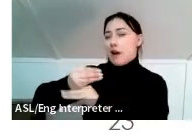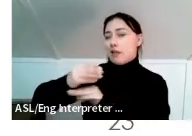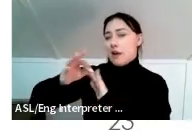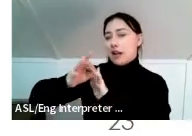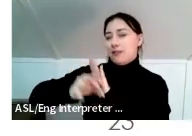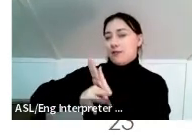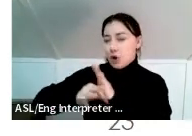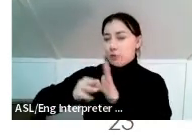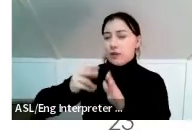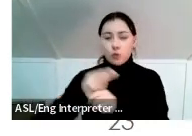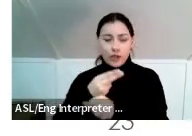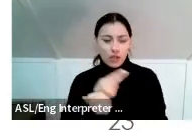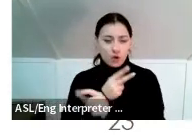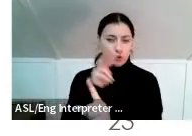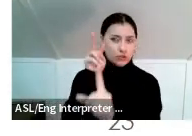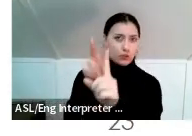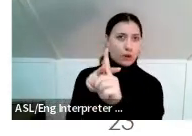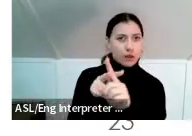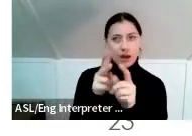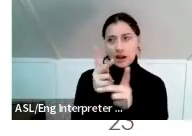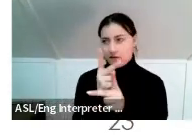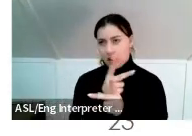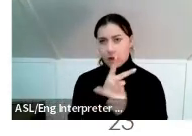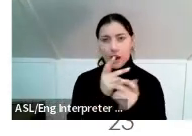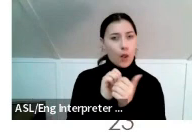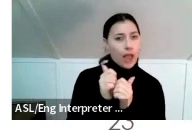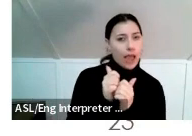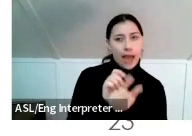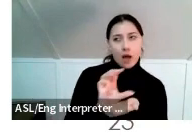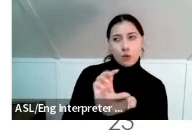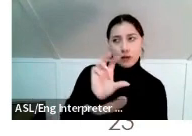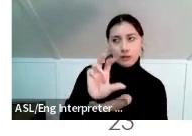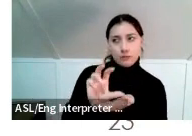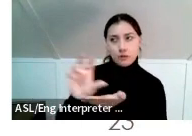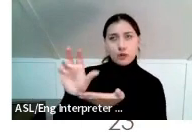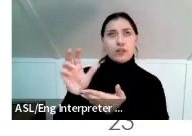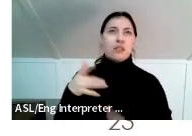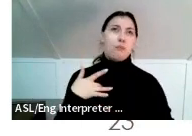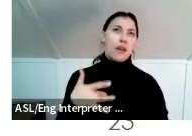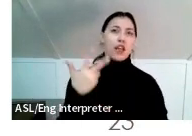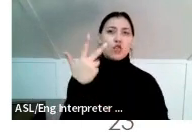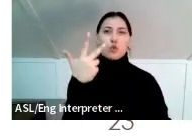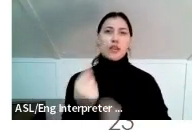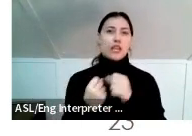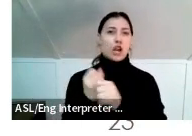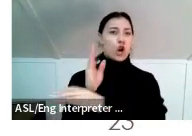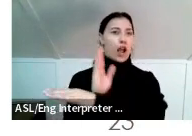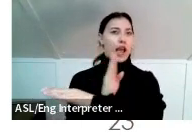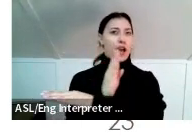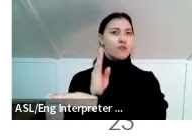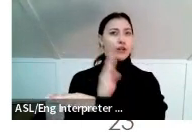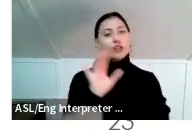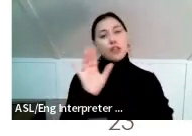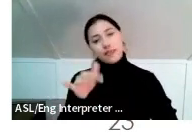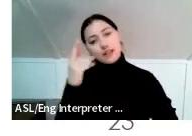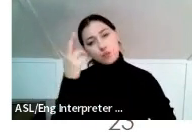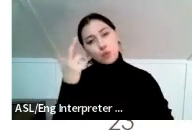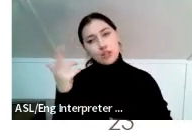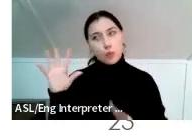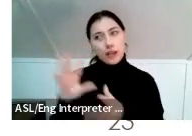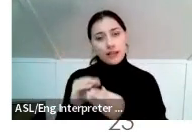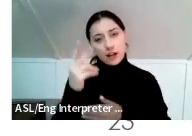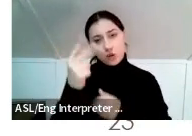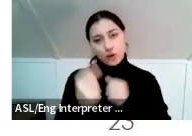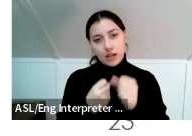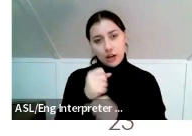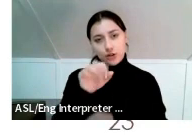is used. We calculate a three-year average of your cash expenses. That's one of the reasons we're looking at 3 years of